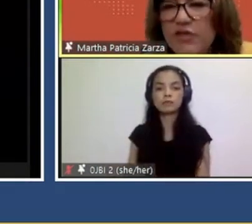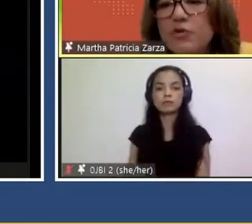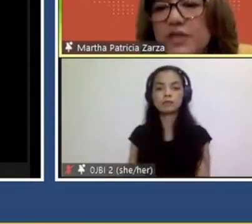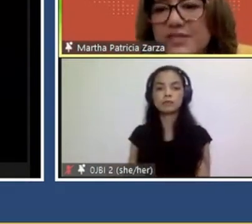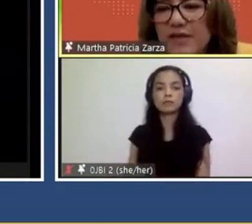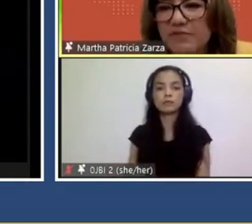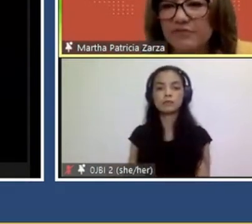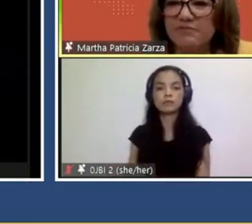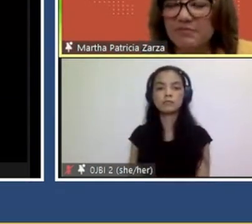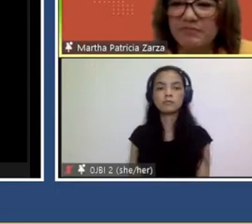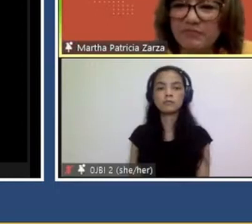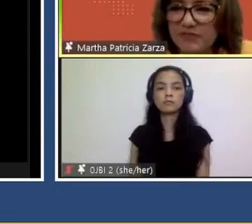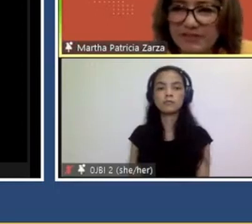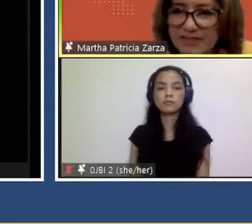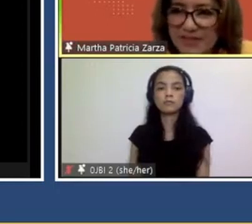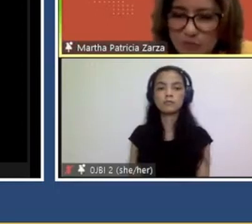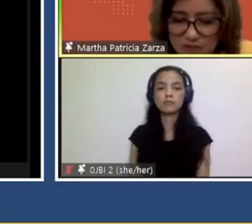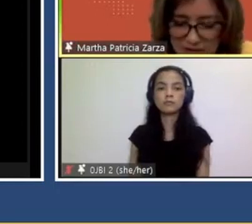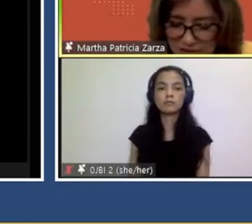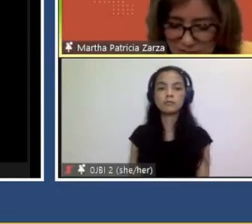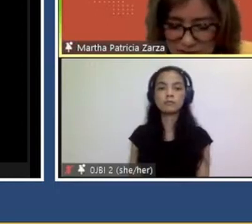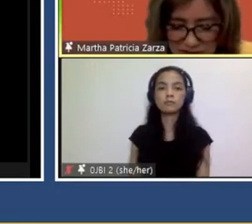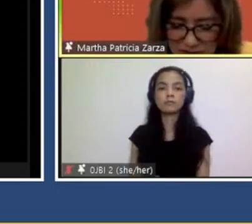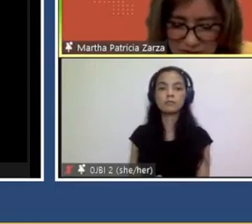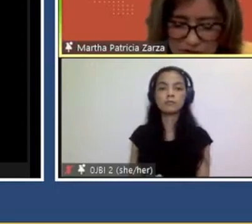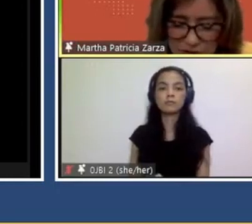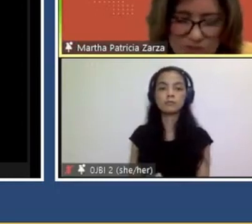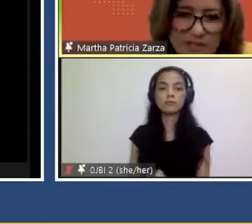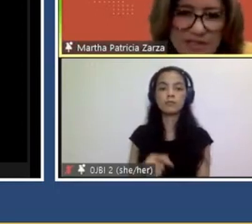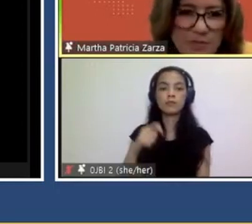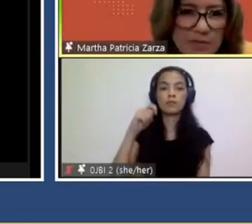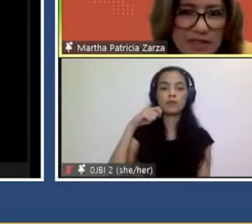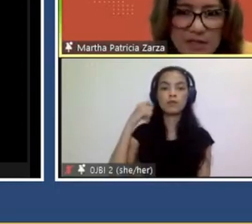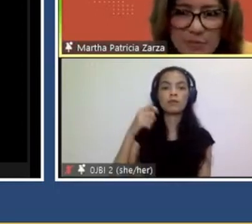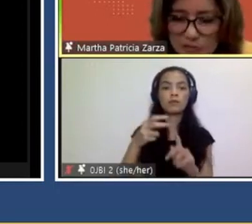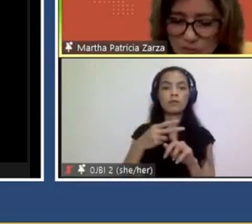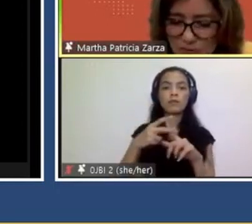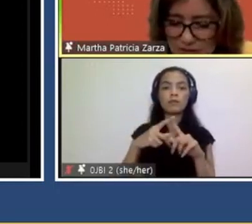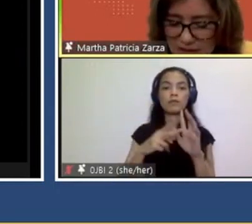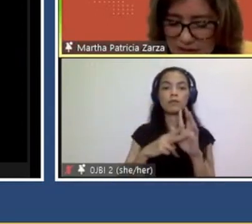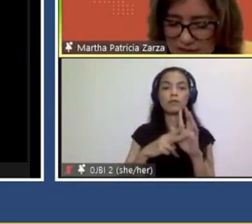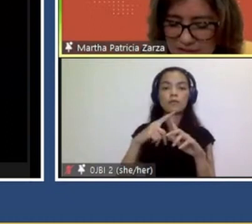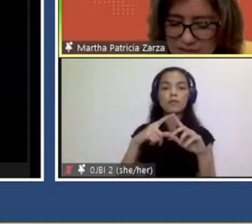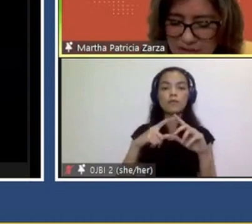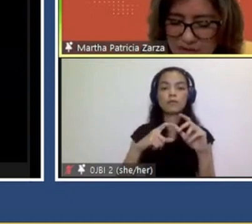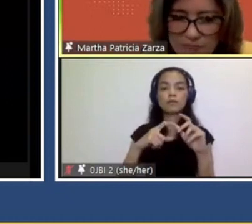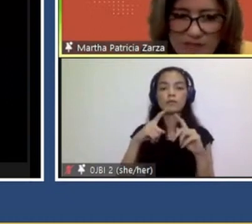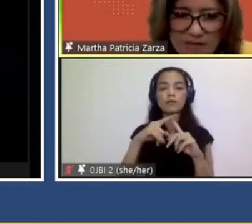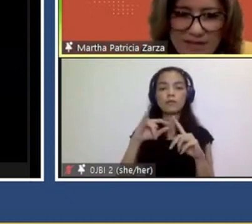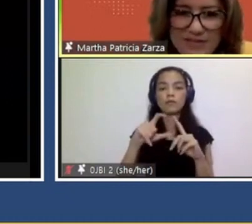Well, the other movie is a fantastic movie, and it only shows it is made by Guillermo del Toro, and